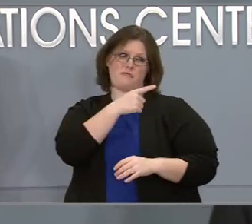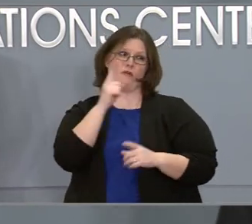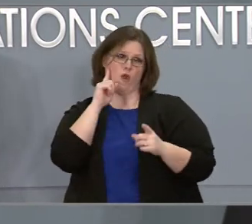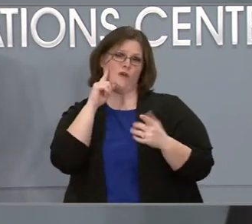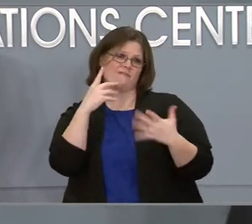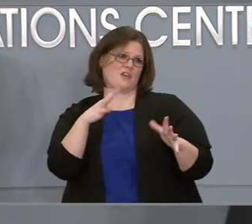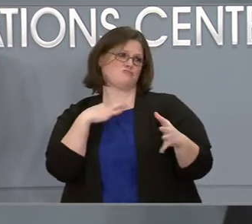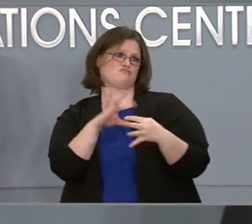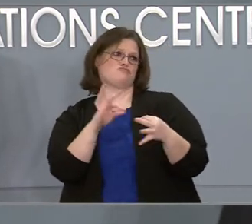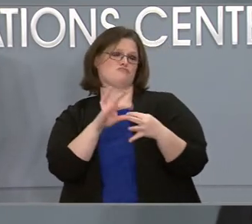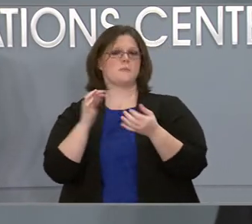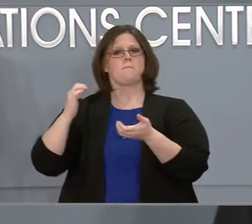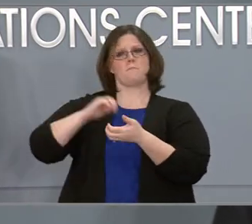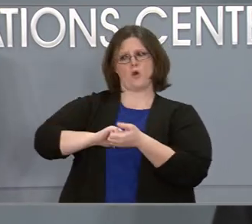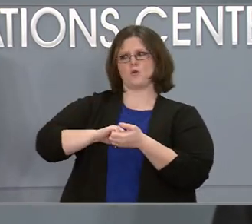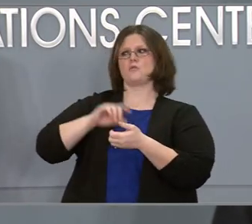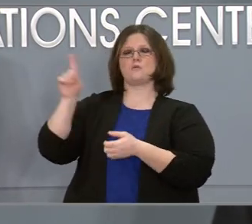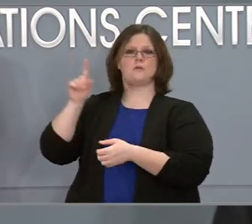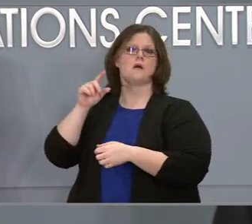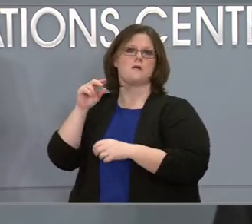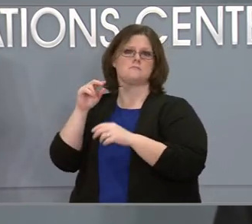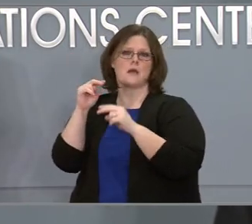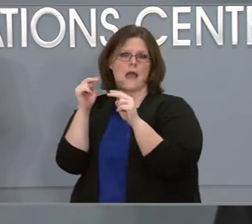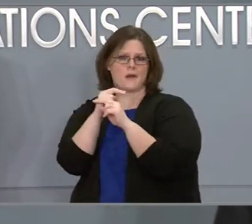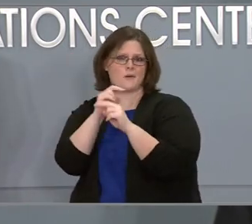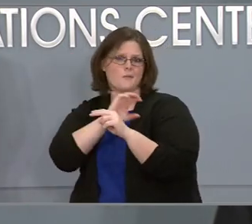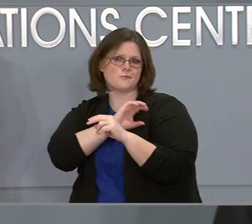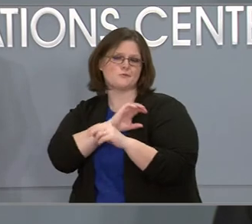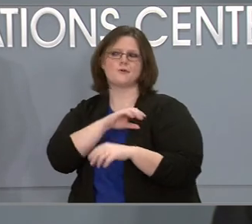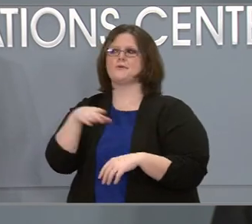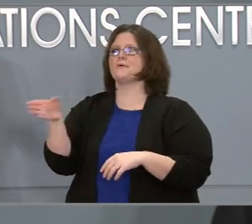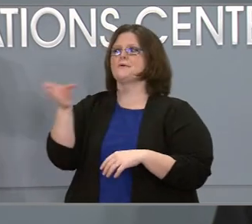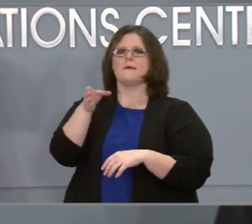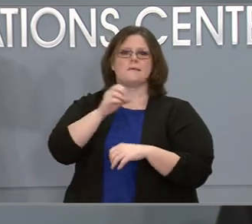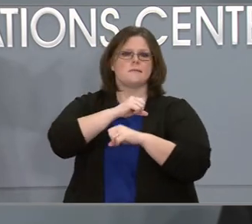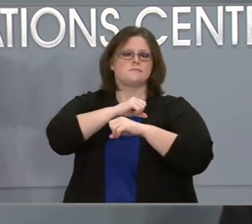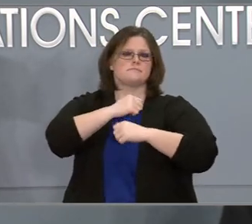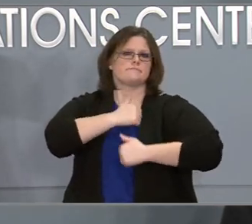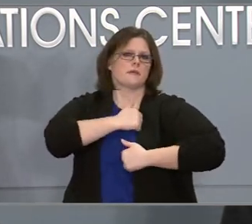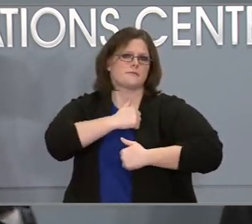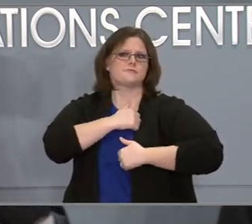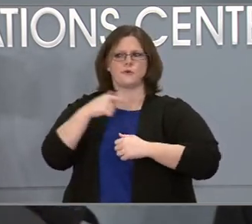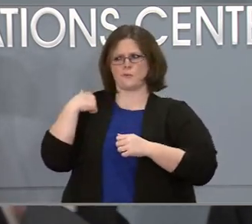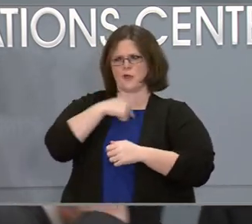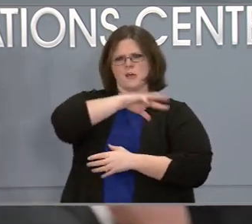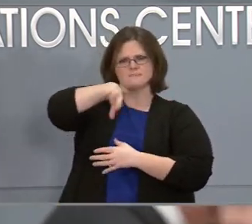Guard. It's been a great team effort on this event. Thanks, guys.